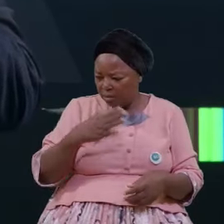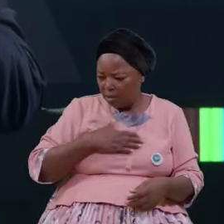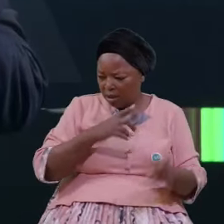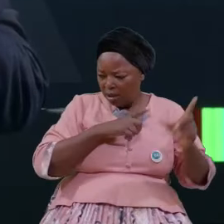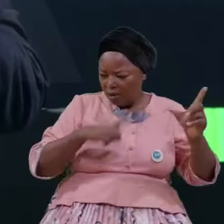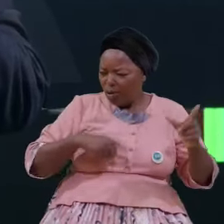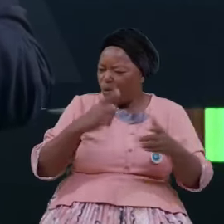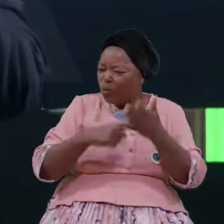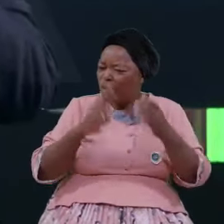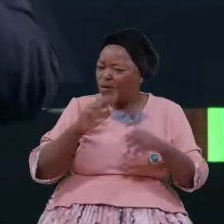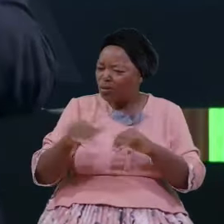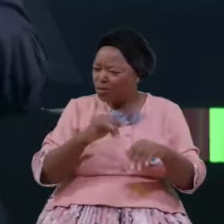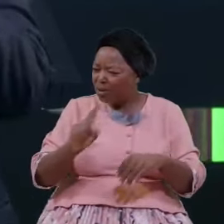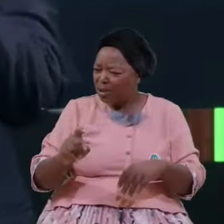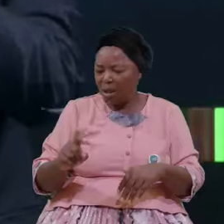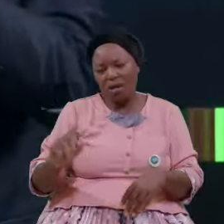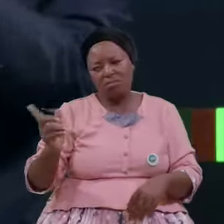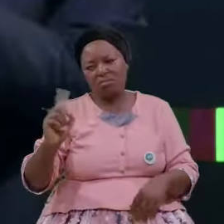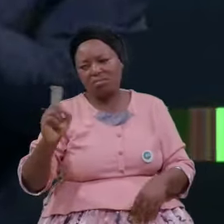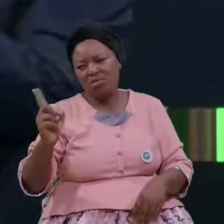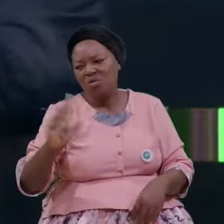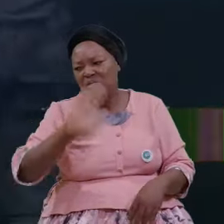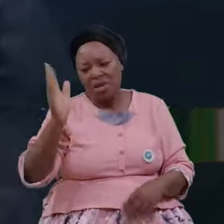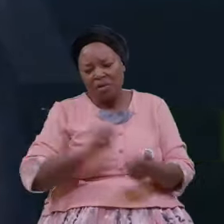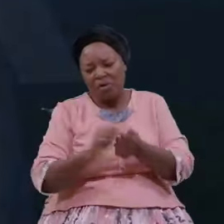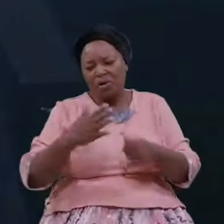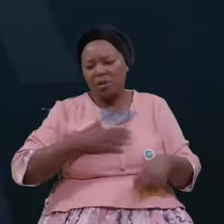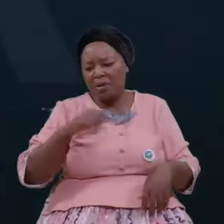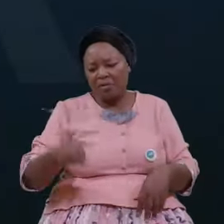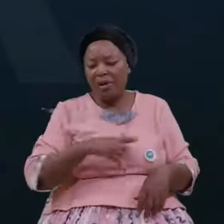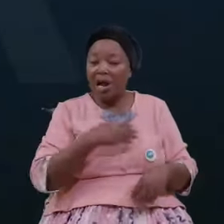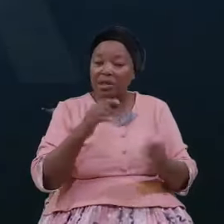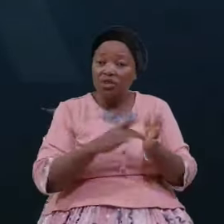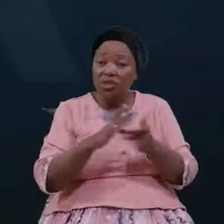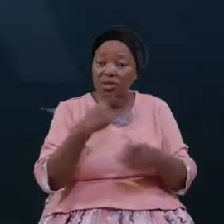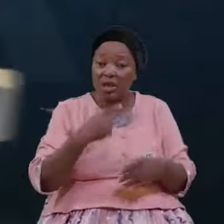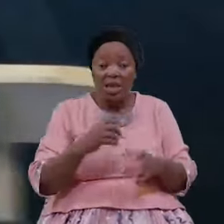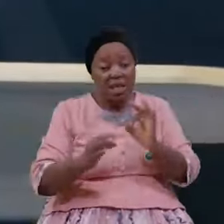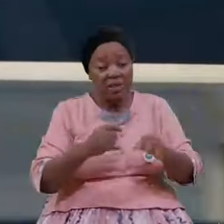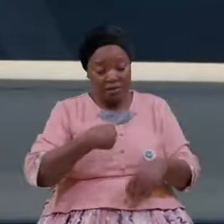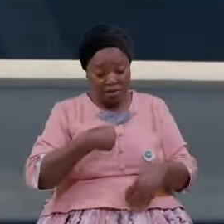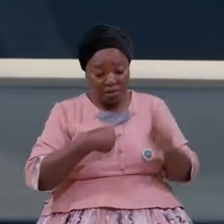never wash my feet. And Jesus said, if I do not wash you, if you don't